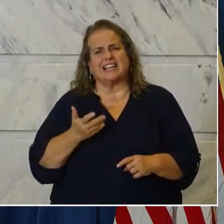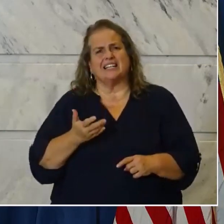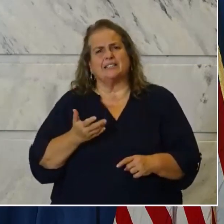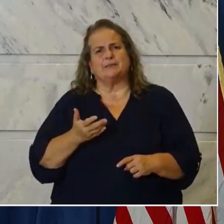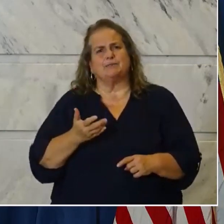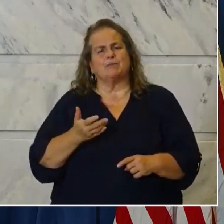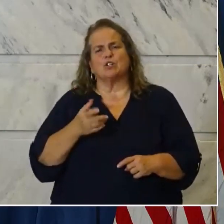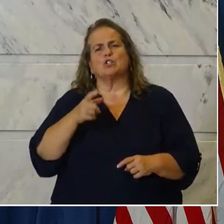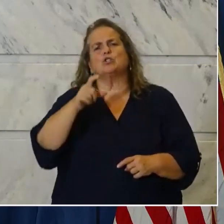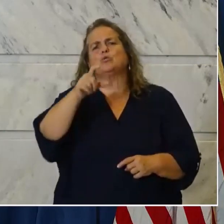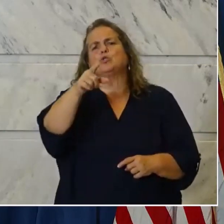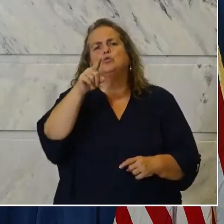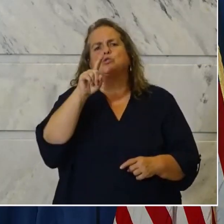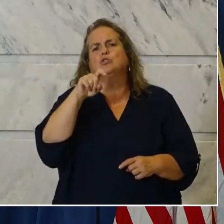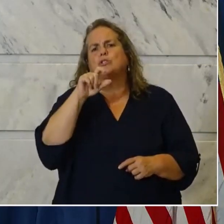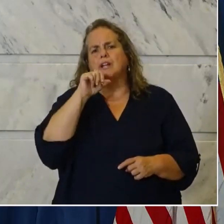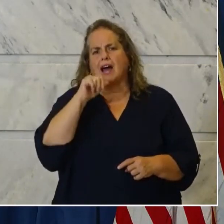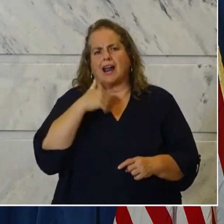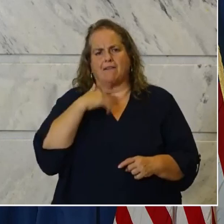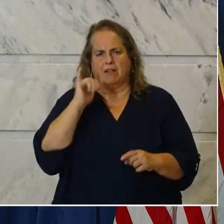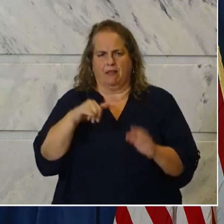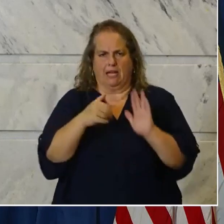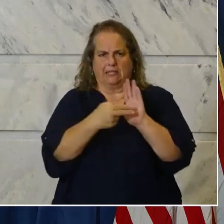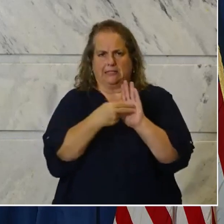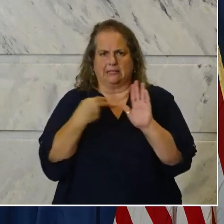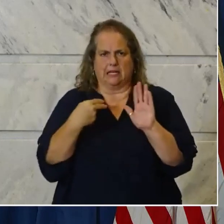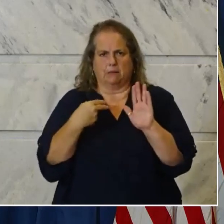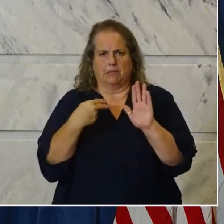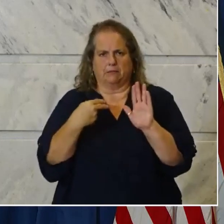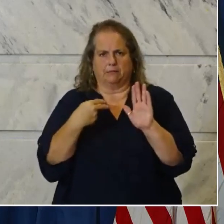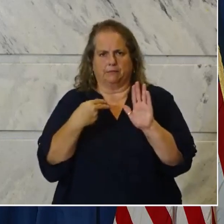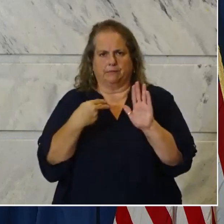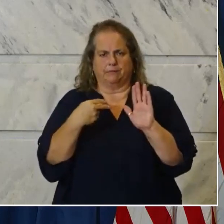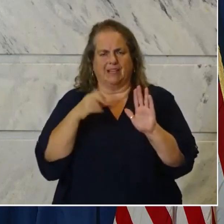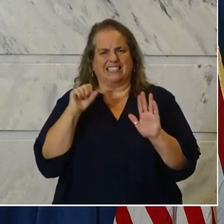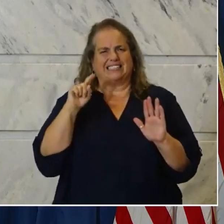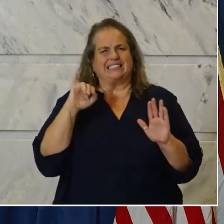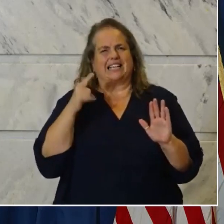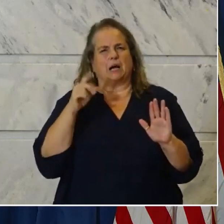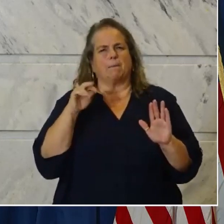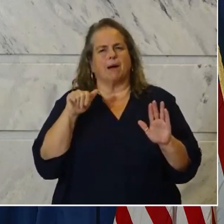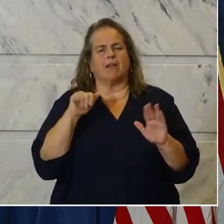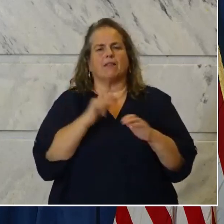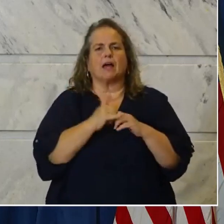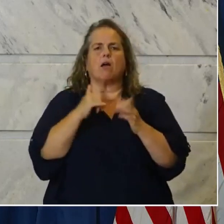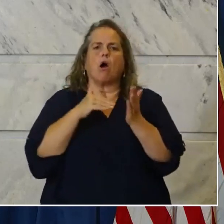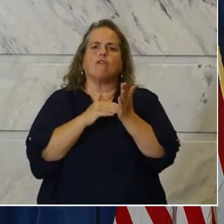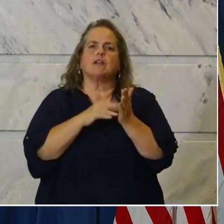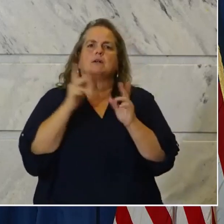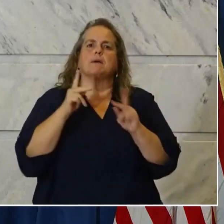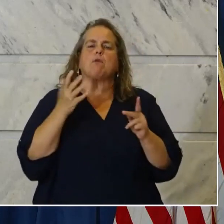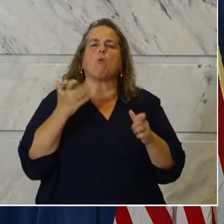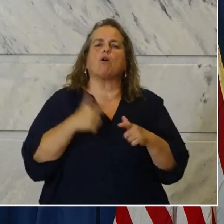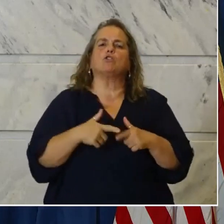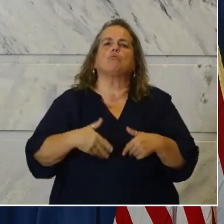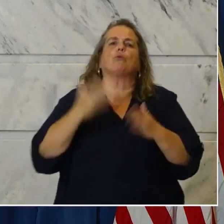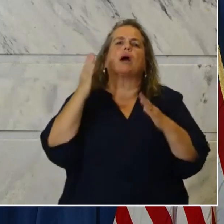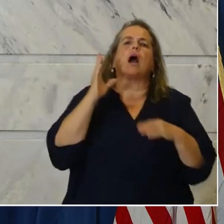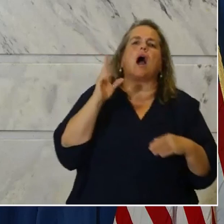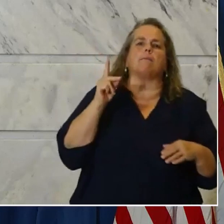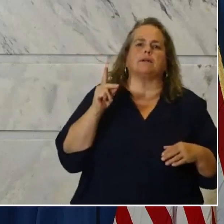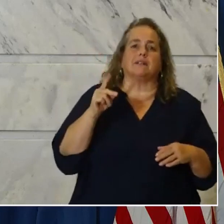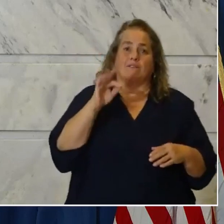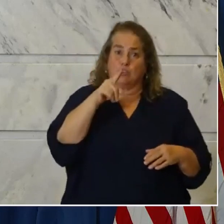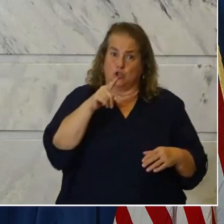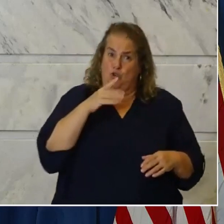you shouldn't have the stigma that oftentimes people want to bring up or place. And if you're out there and you're